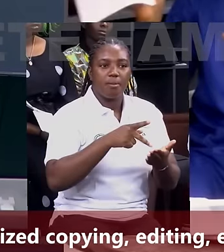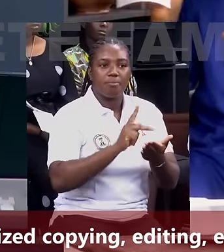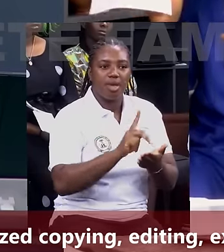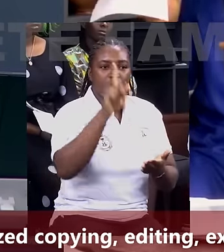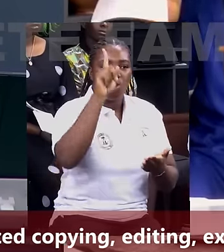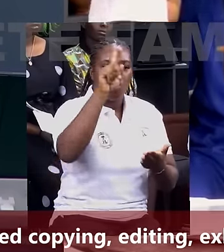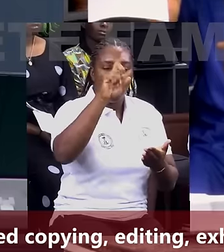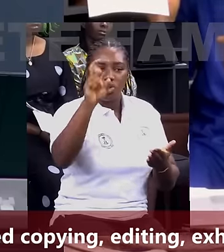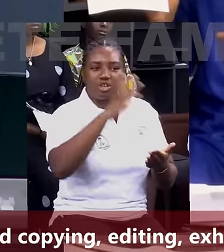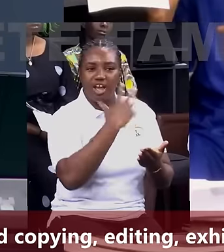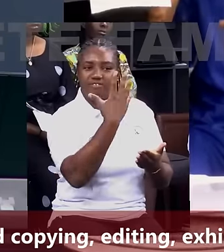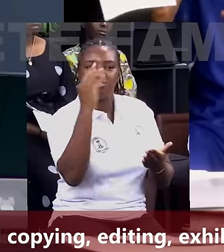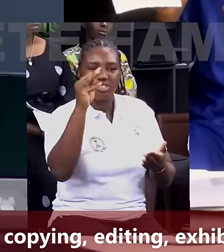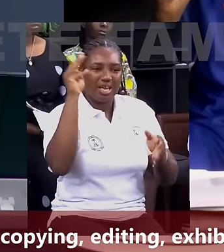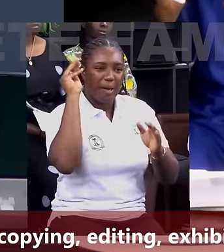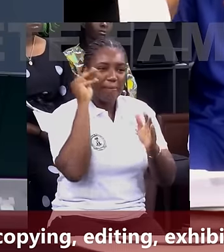naira. That's this the letter.